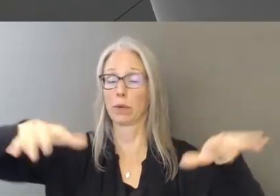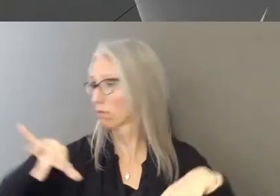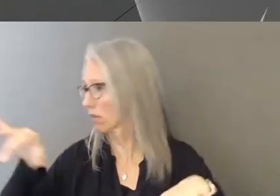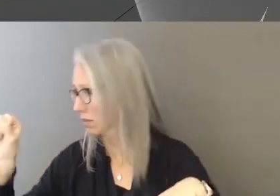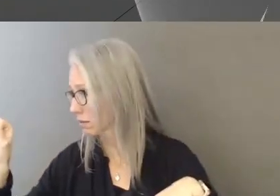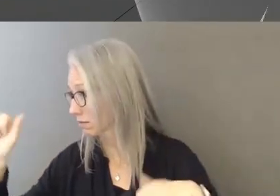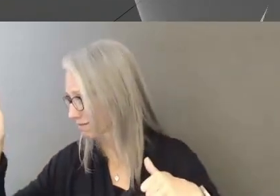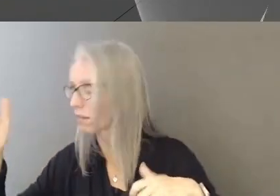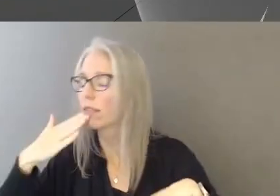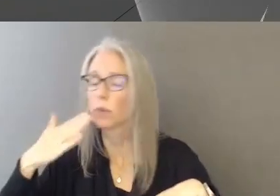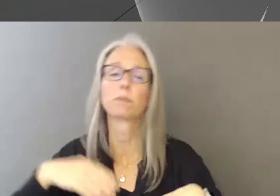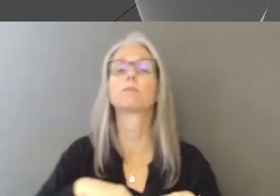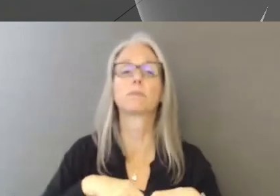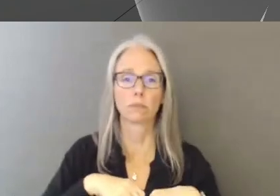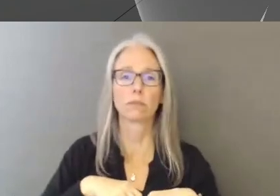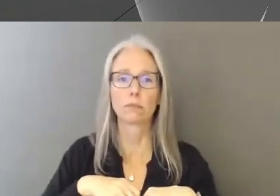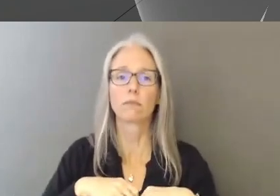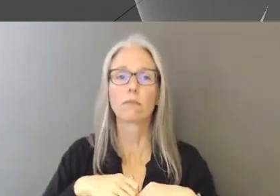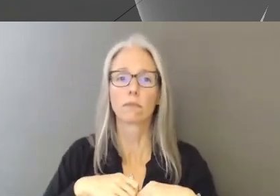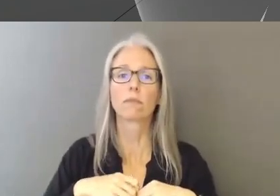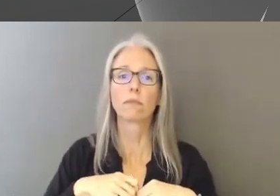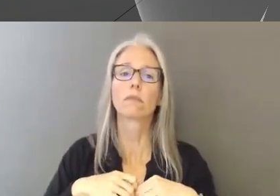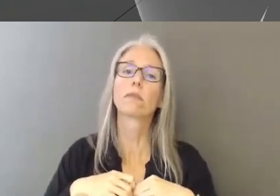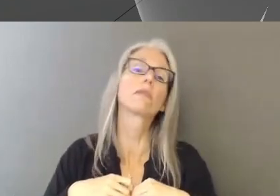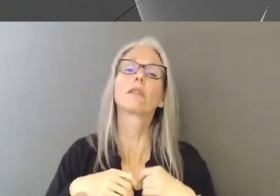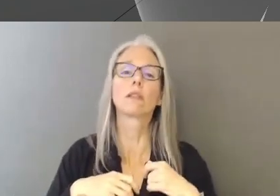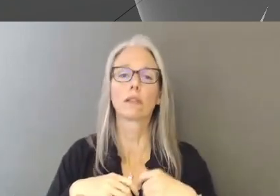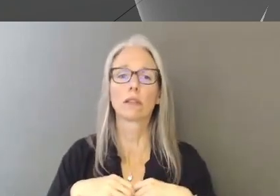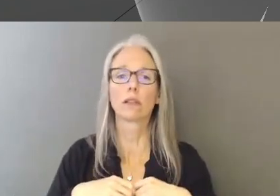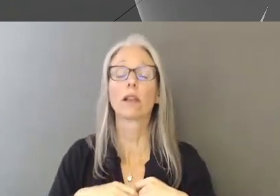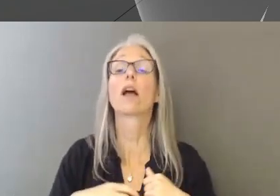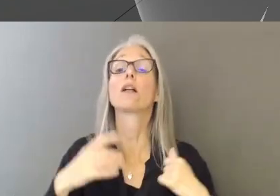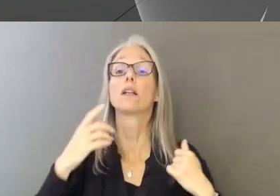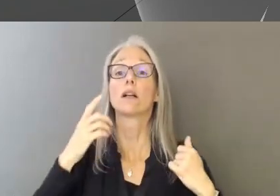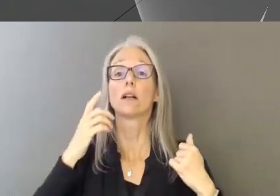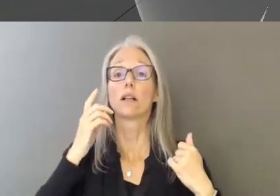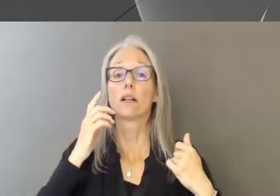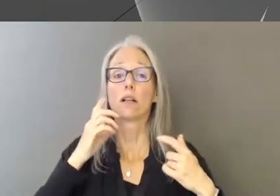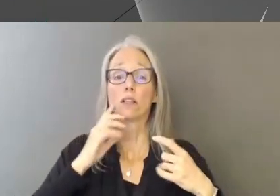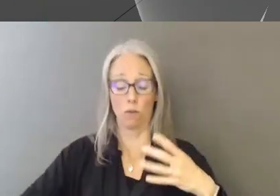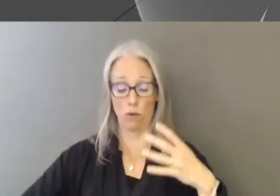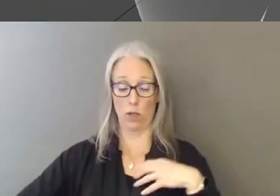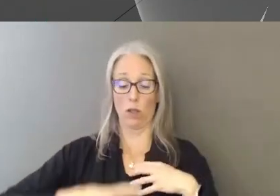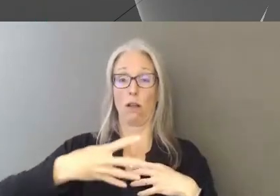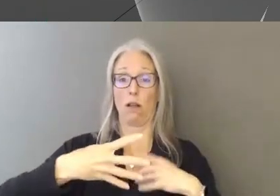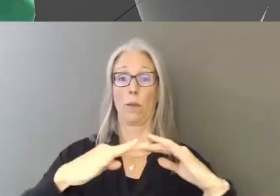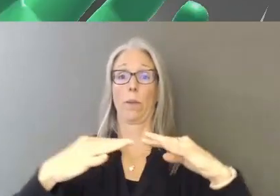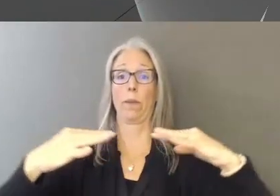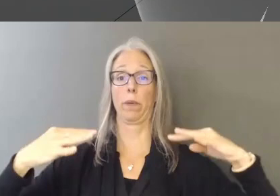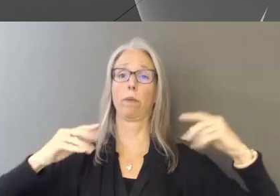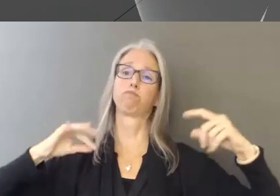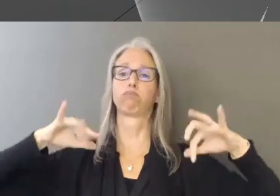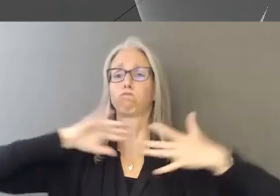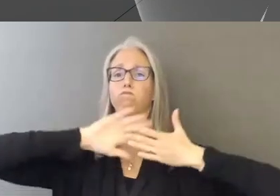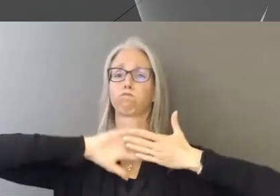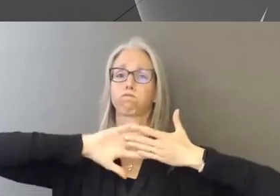you, back into this big column here, and that feeds back to the blood, feeds back to the heart, and restarts the